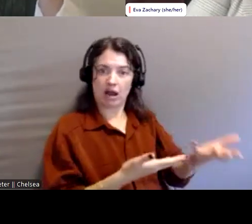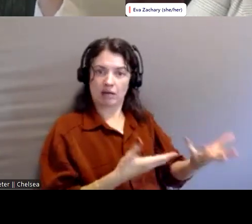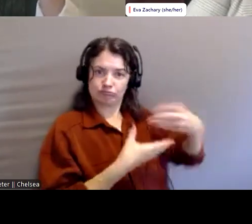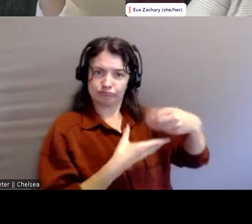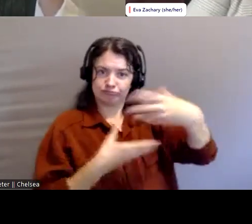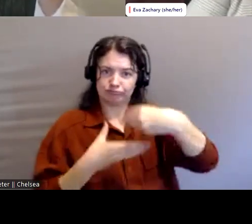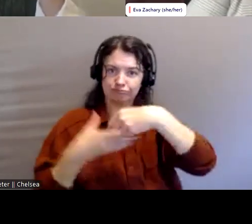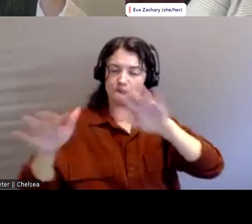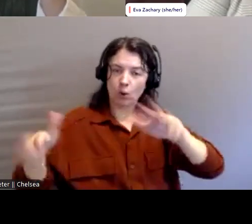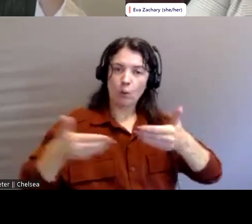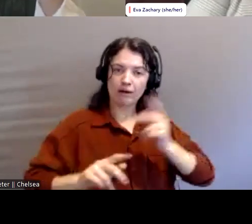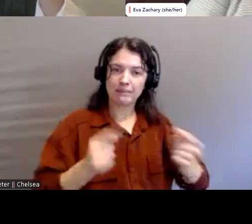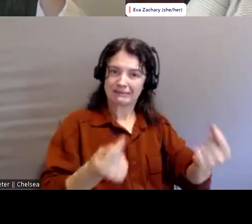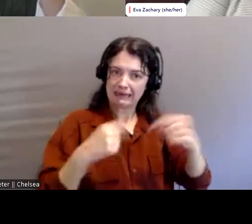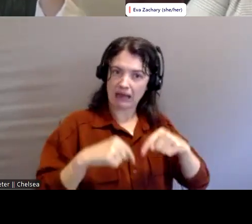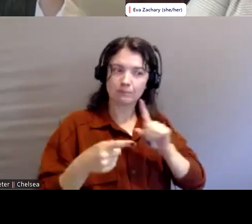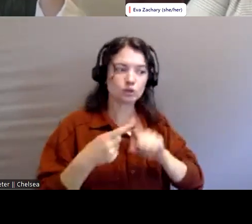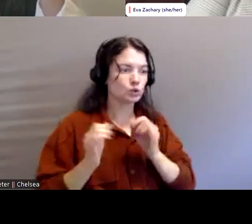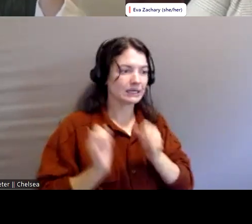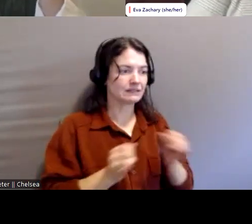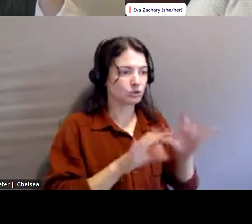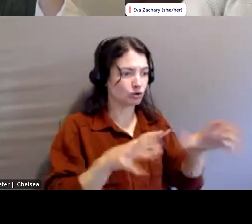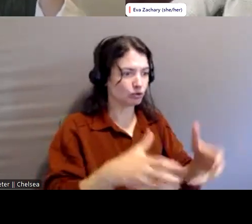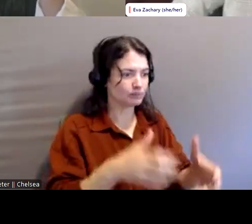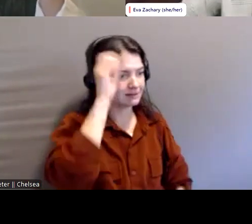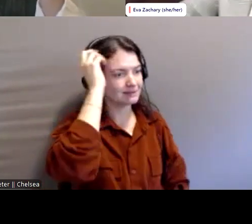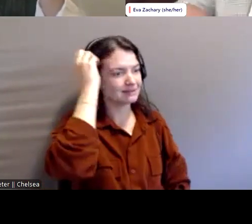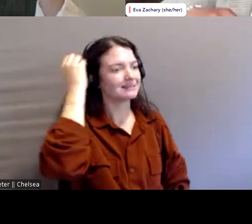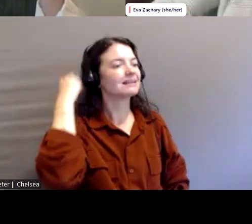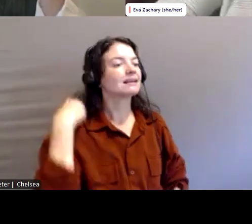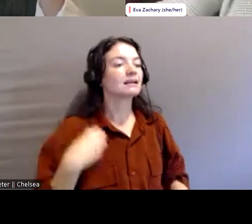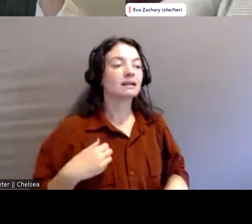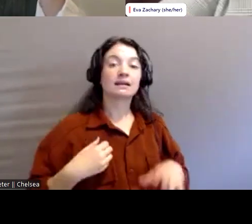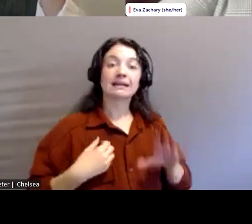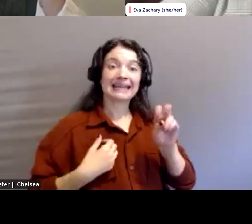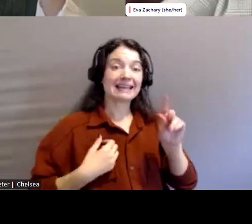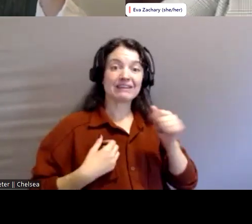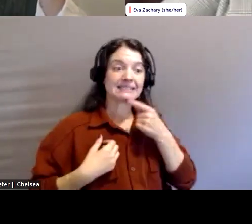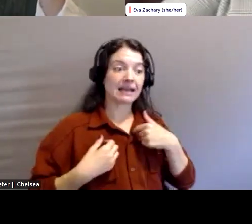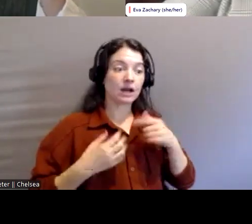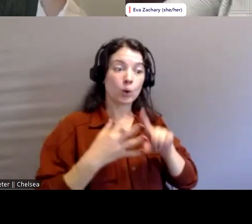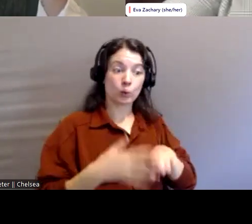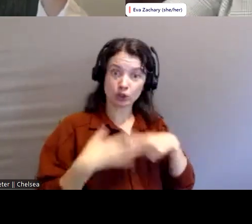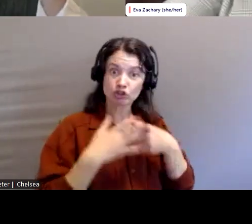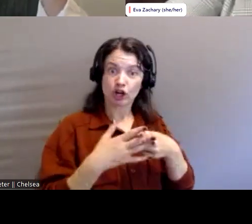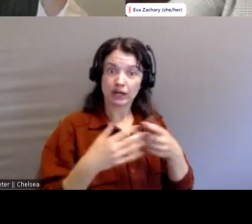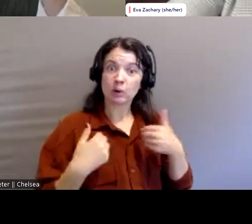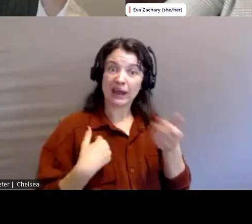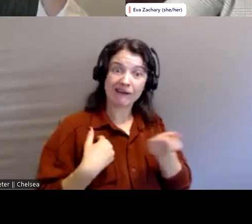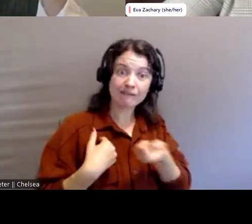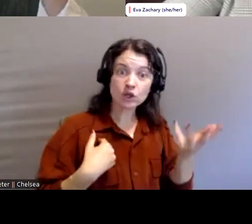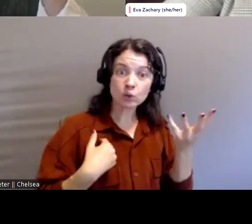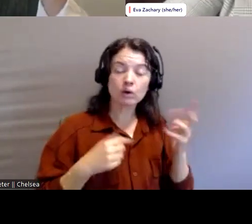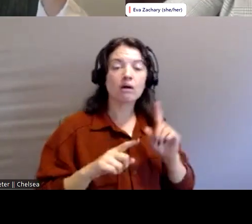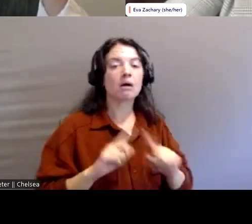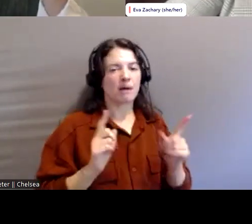that are specific to individual groups. So, and then as Ava said, we're starting, we've got a few, but there's more to be done in terms of